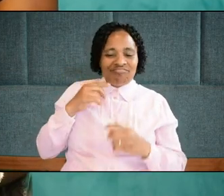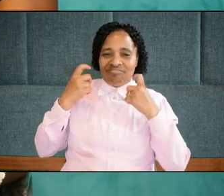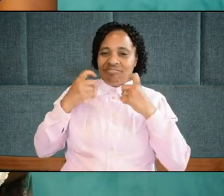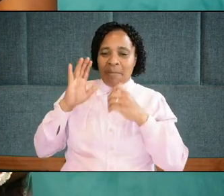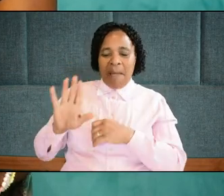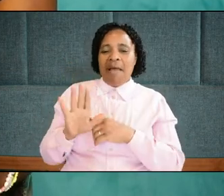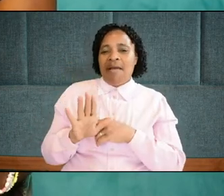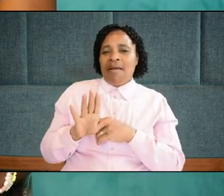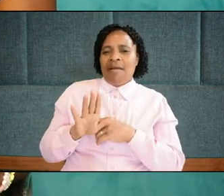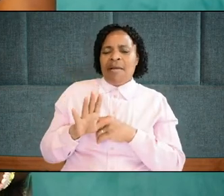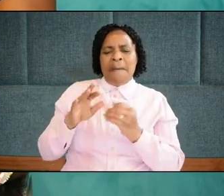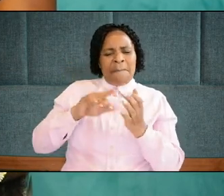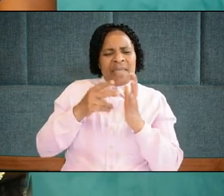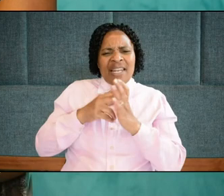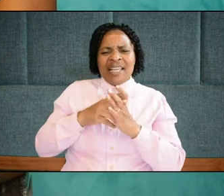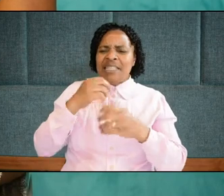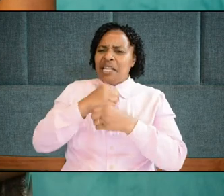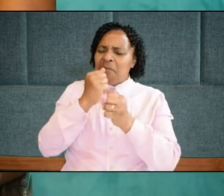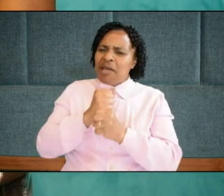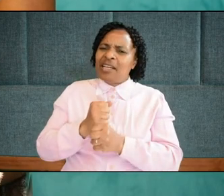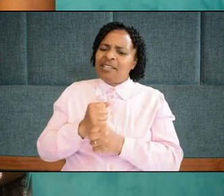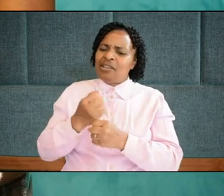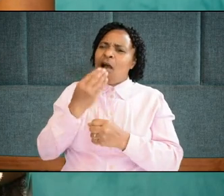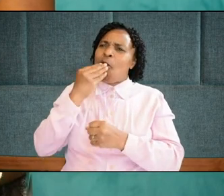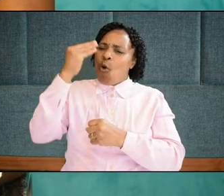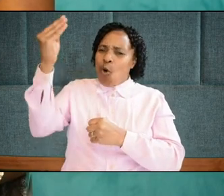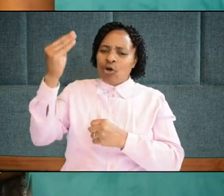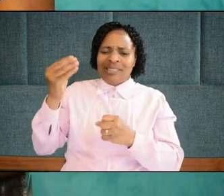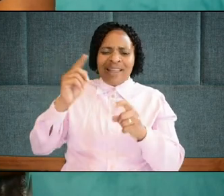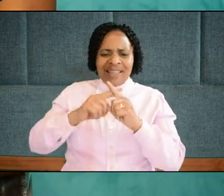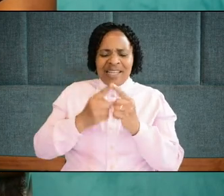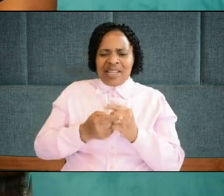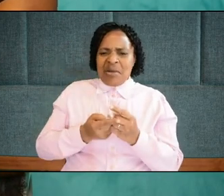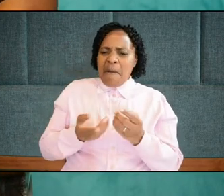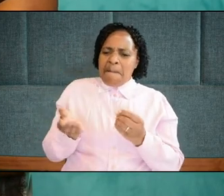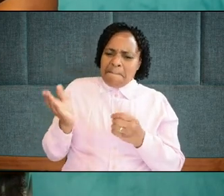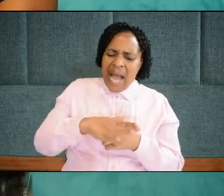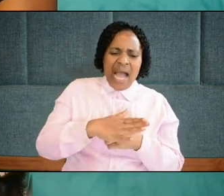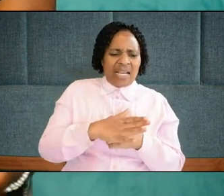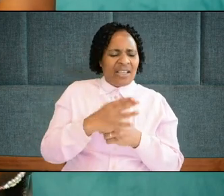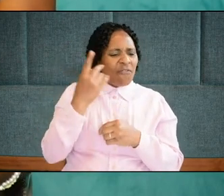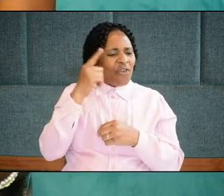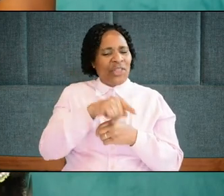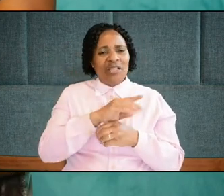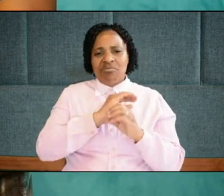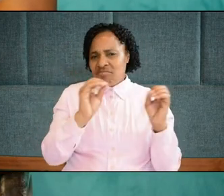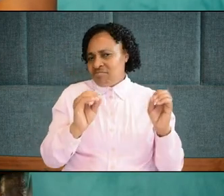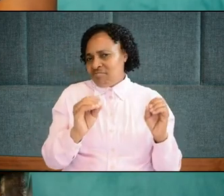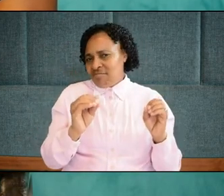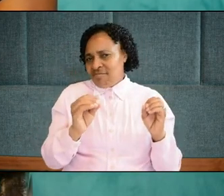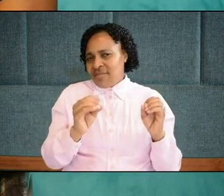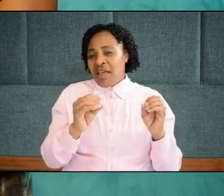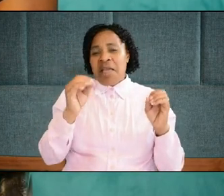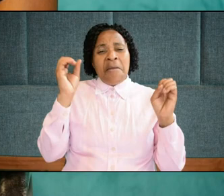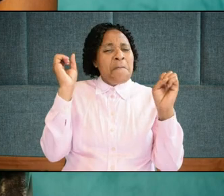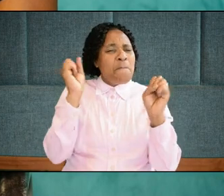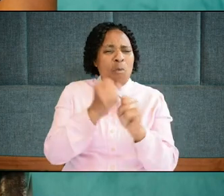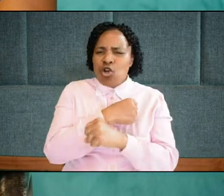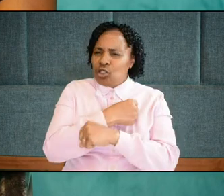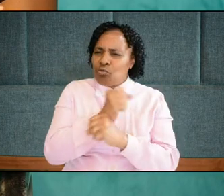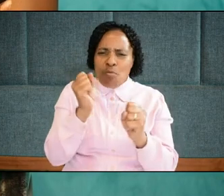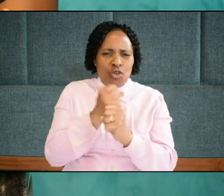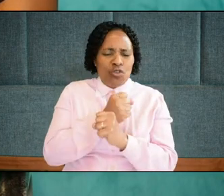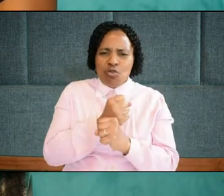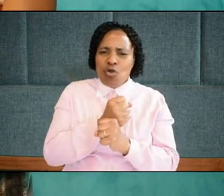they made an oath, and they couldn't back out of it because they had made an oath, and you can't